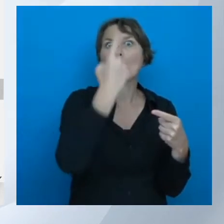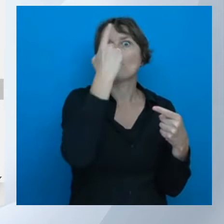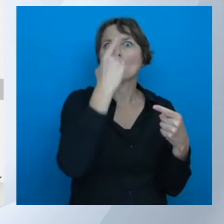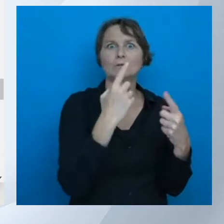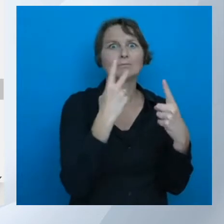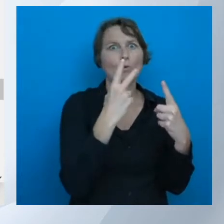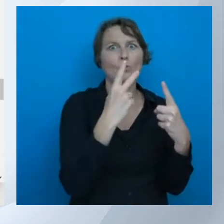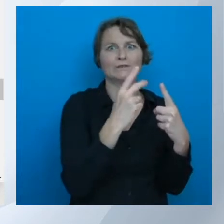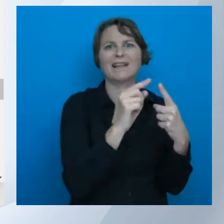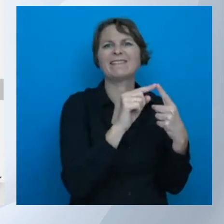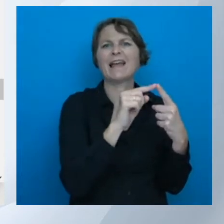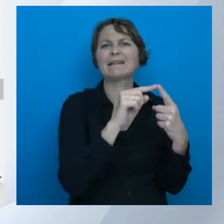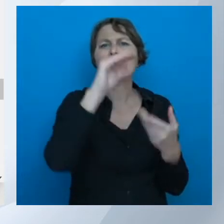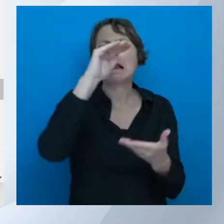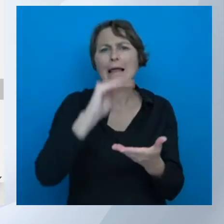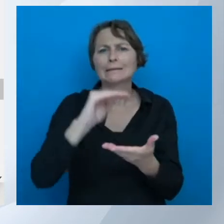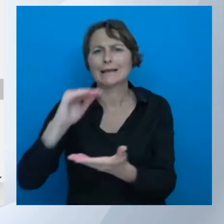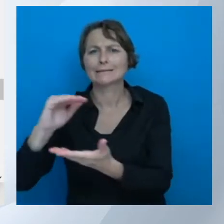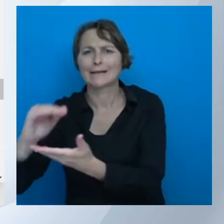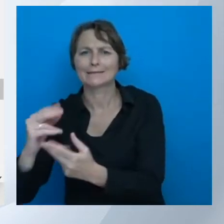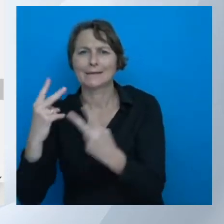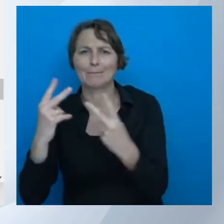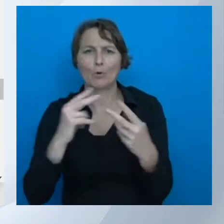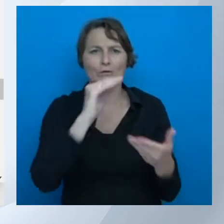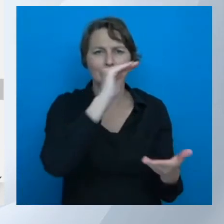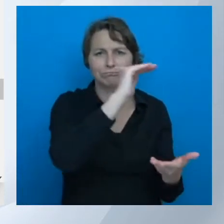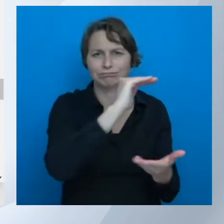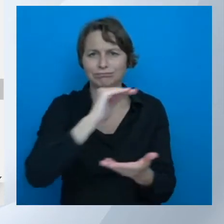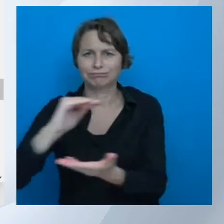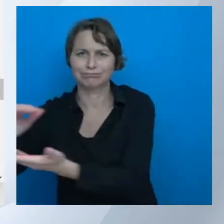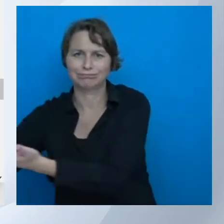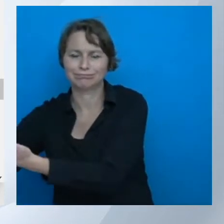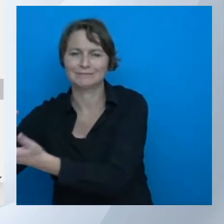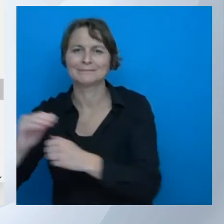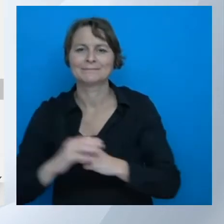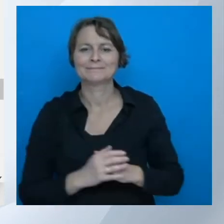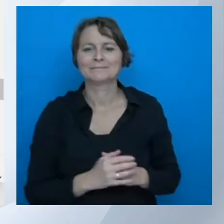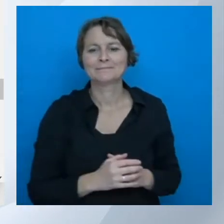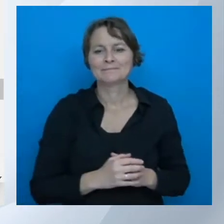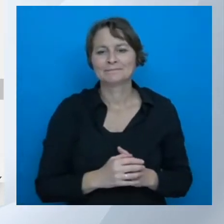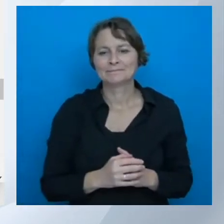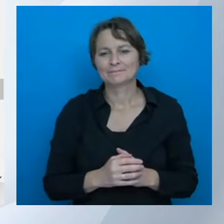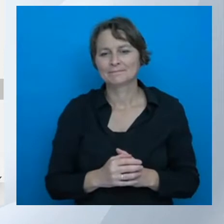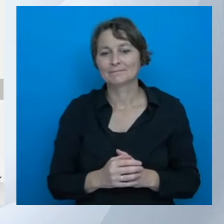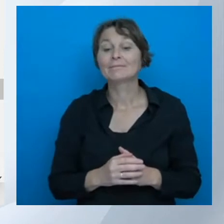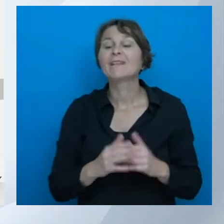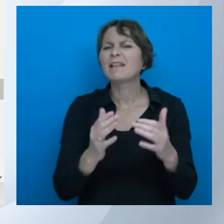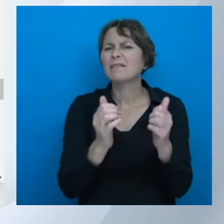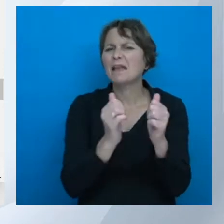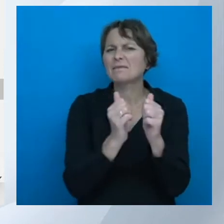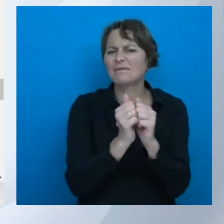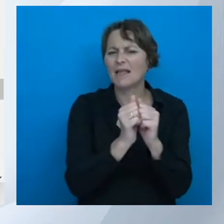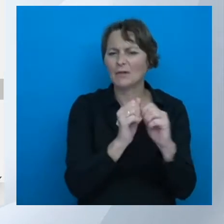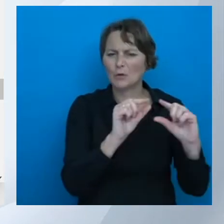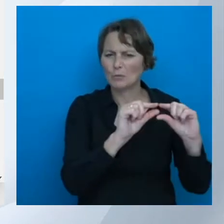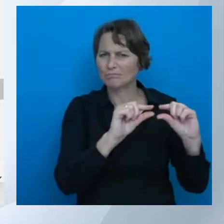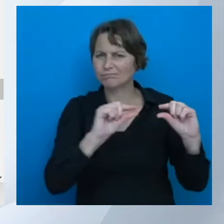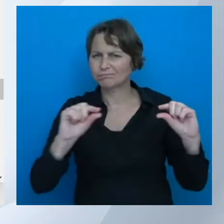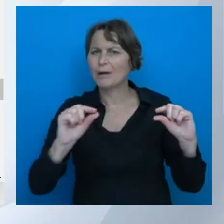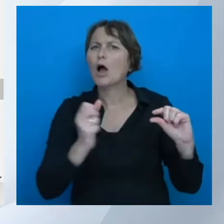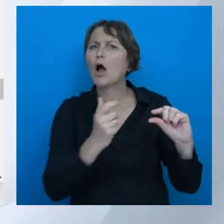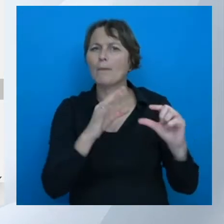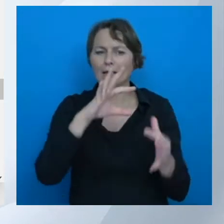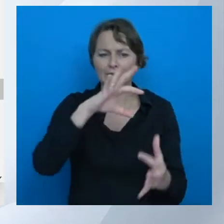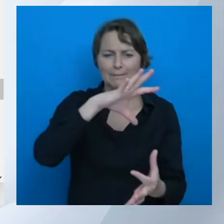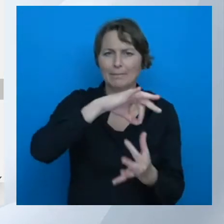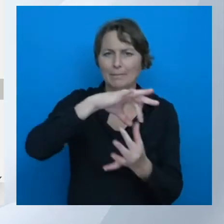it. And then here the values showing how important is that word and whether it is not important at all. And as you can see, it is